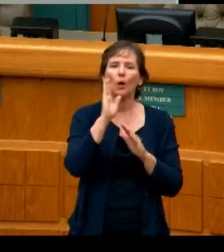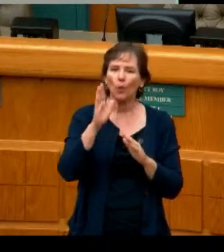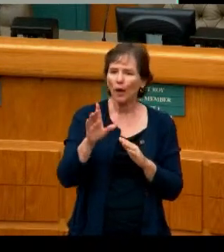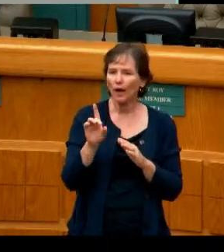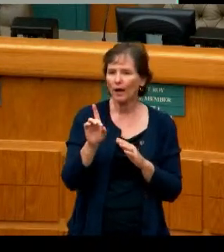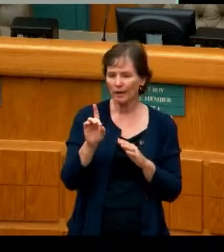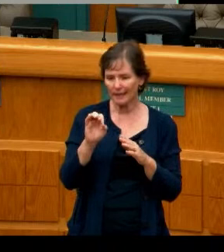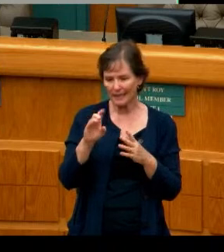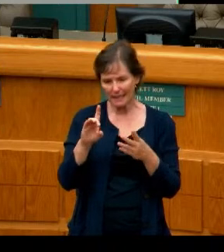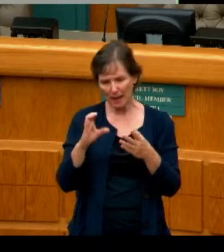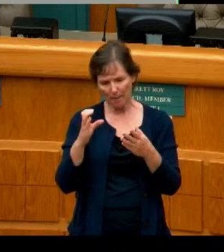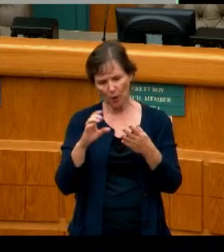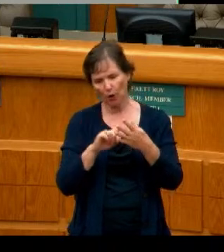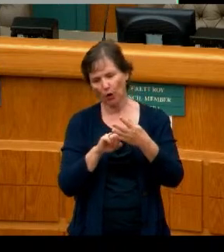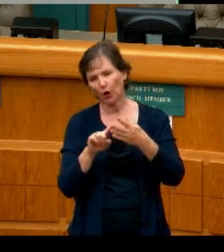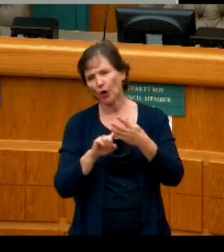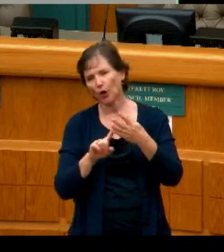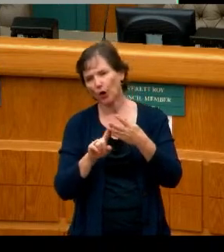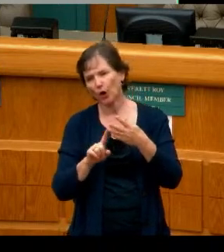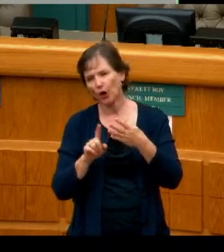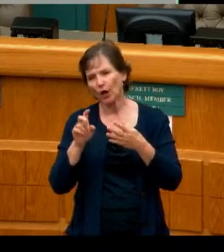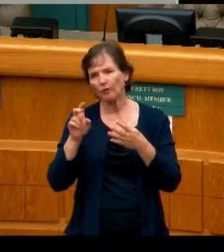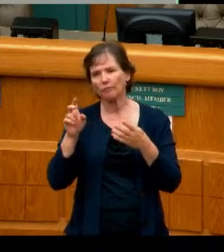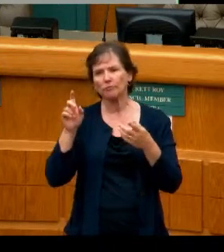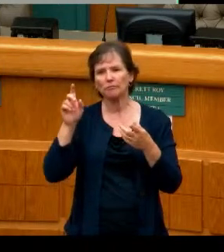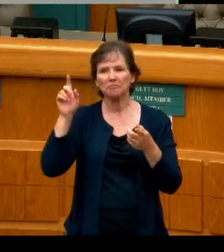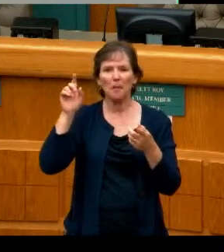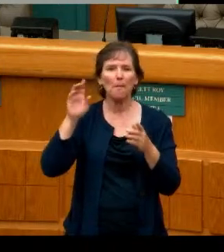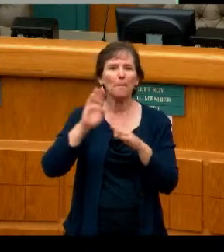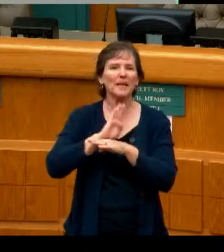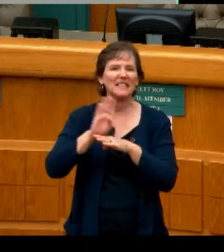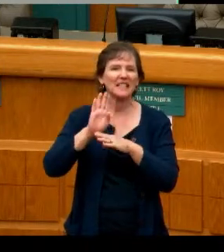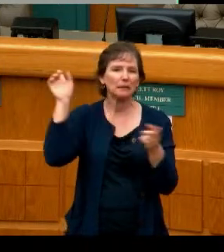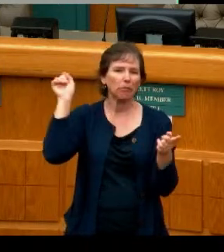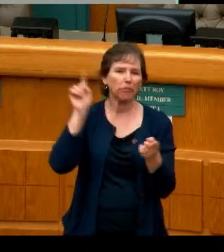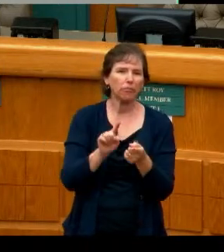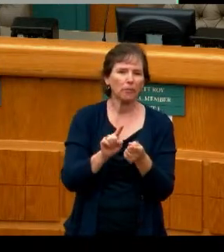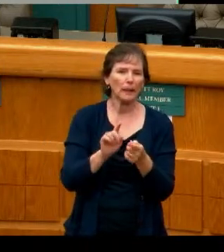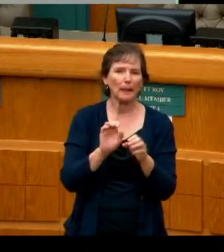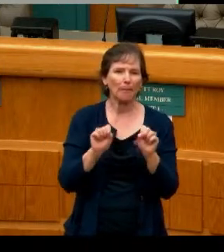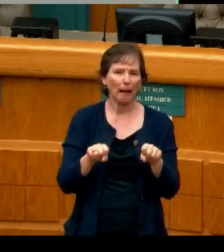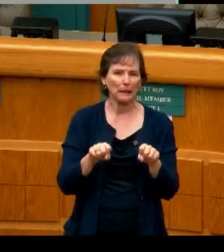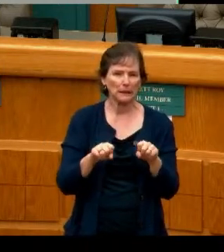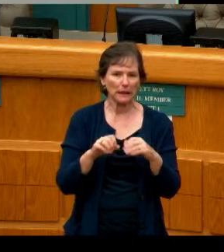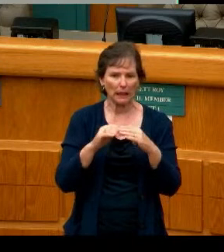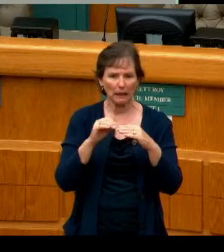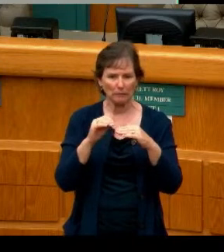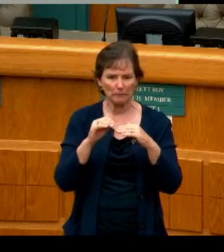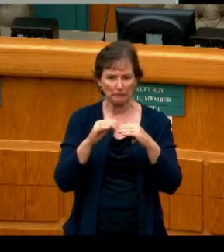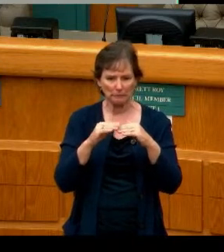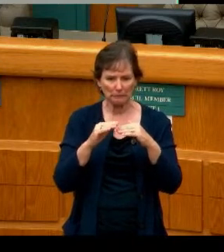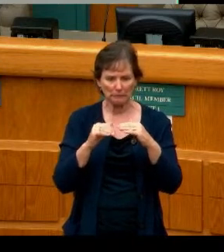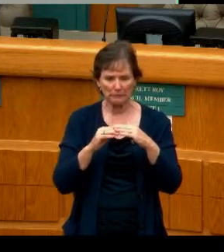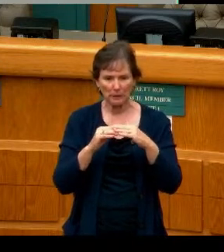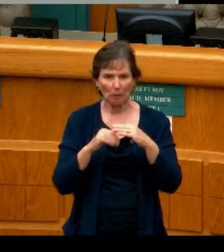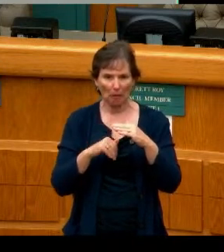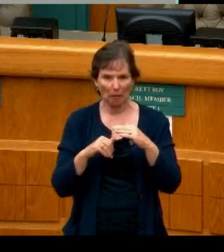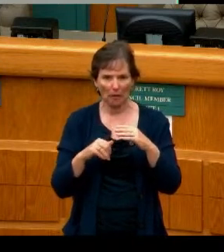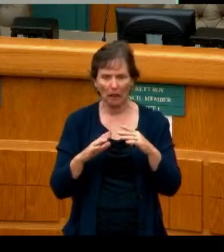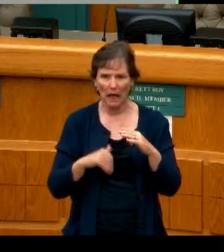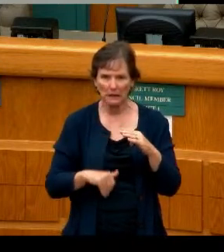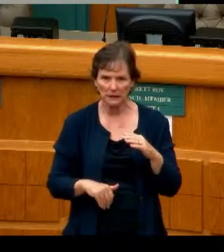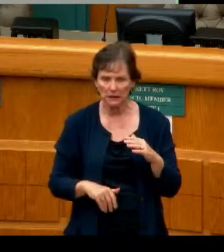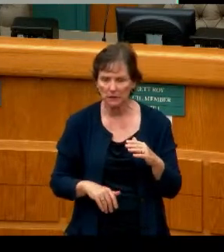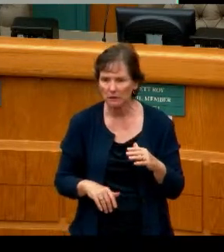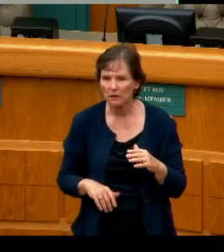been projecting the same thing. We're going to have a peak. We're going to shift to 50% business capacity on December 14th, now